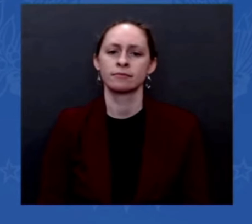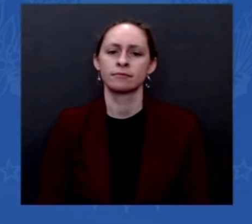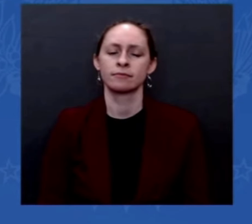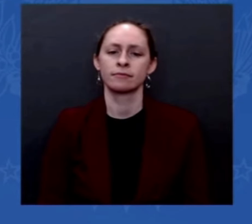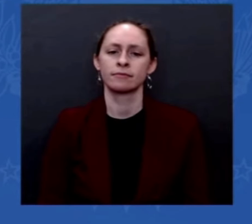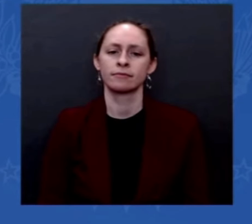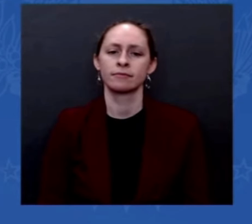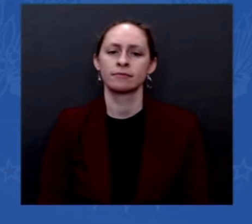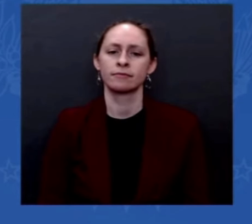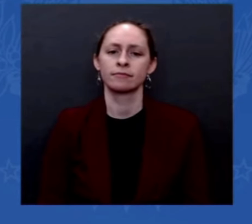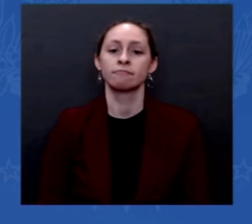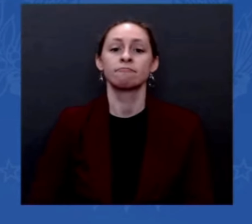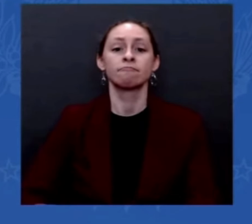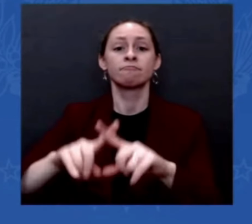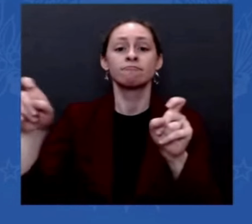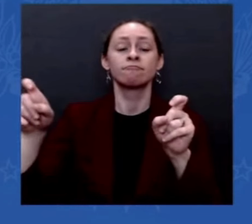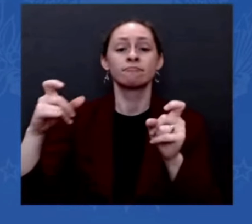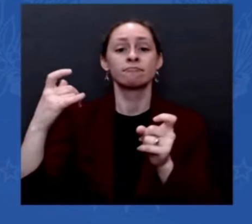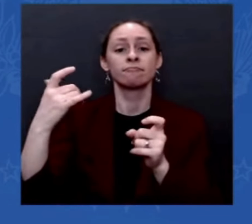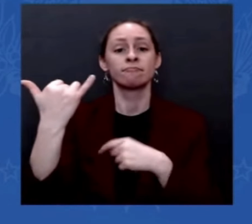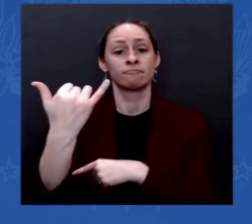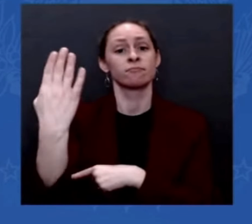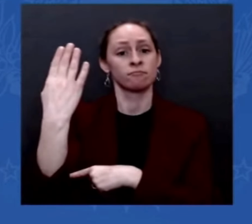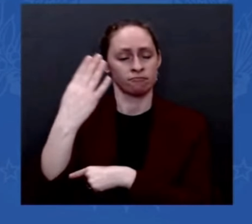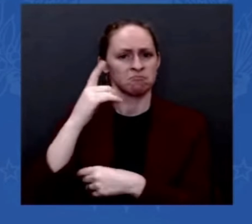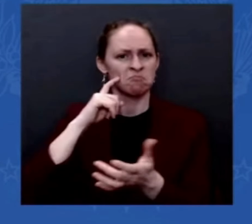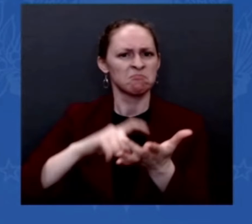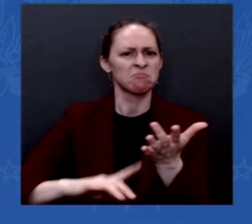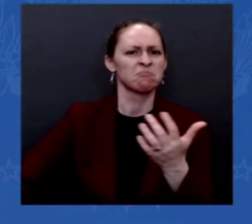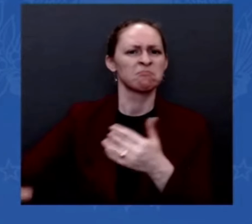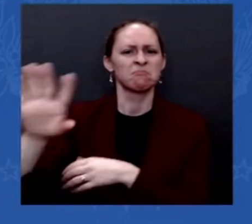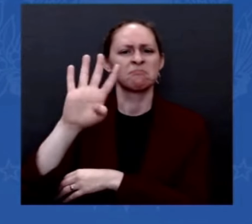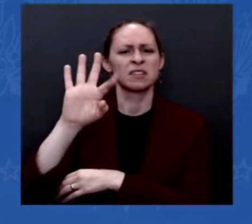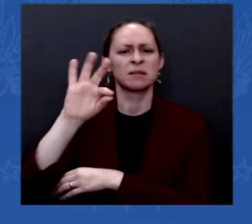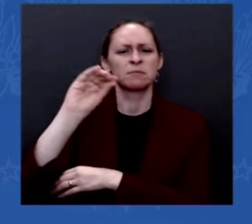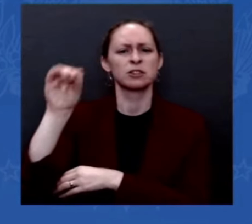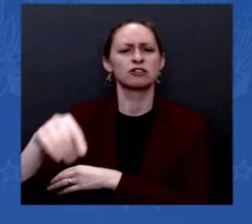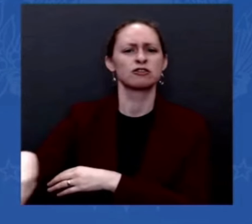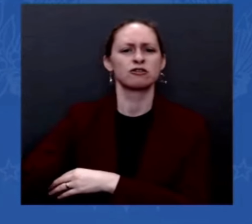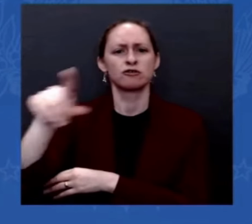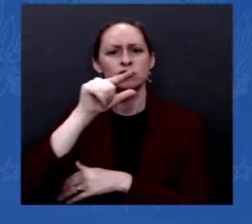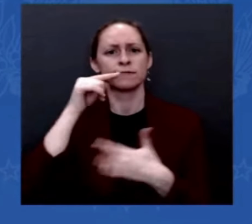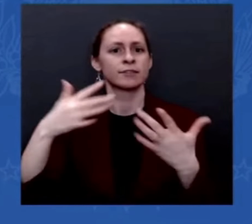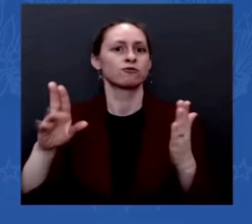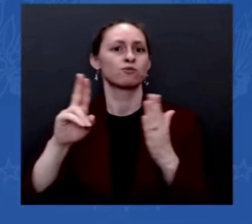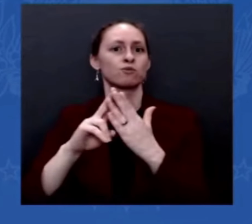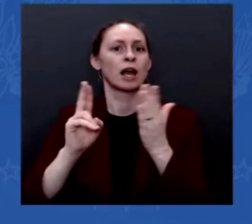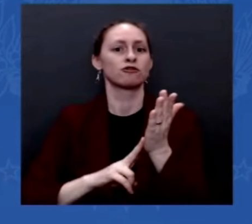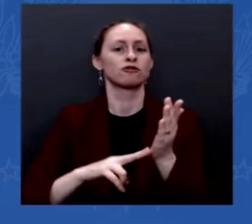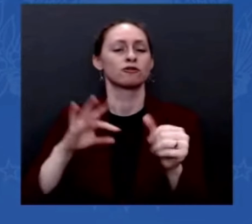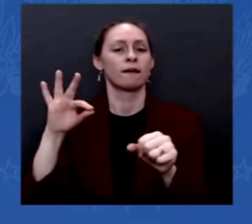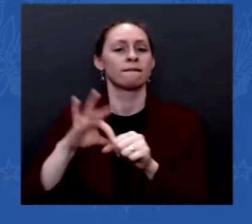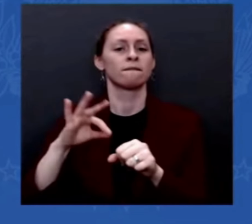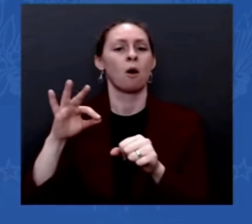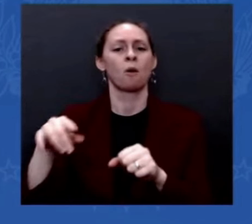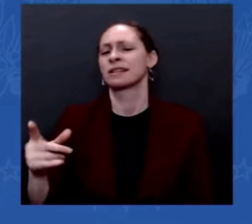49% of registered voters disagreeing with the statement, Joe Biden is mentally